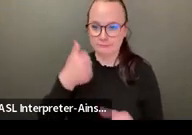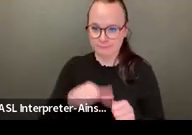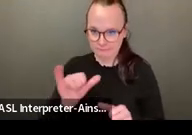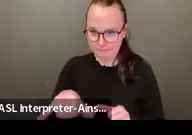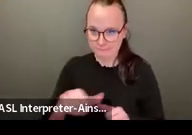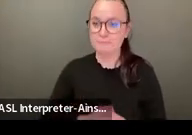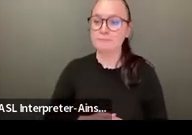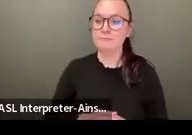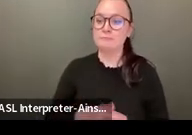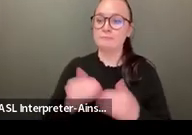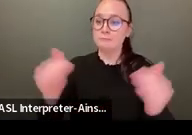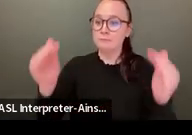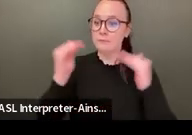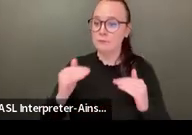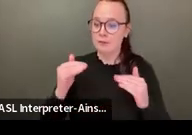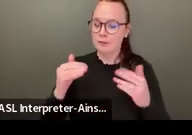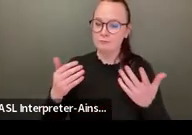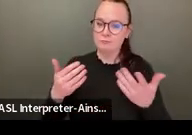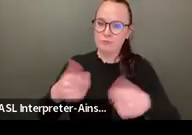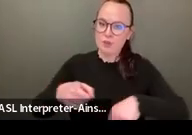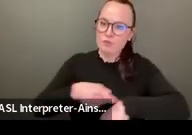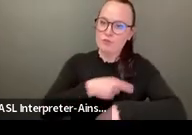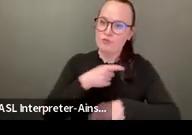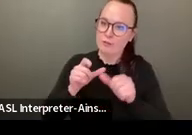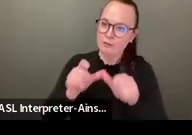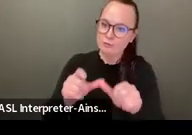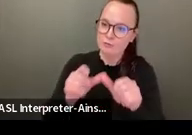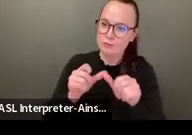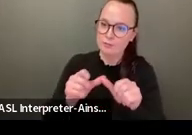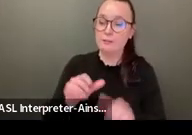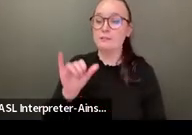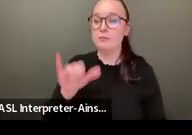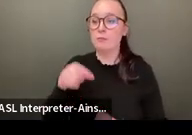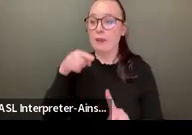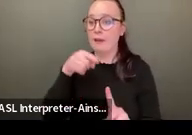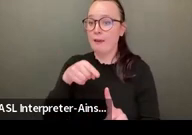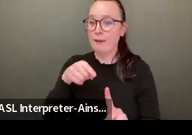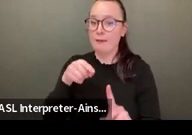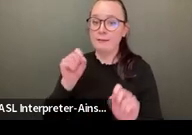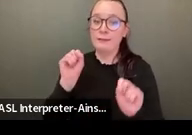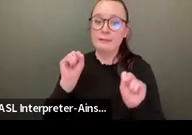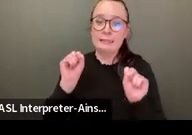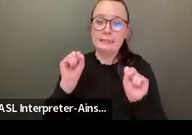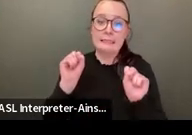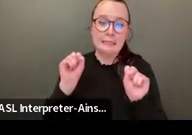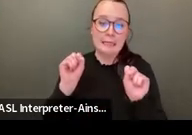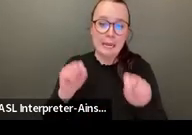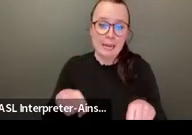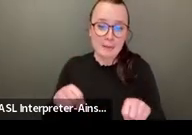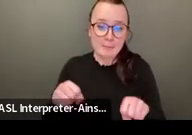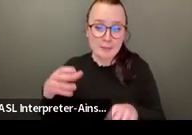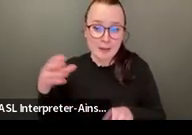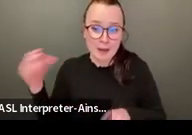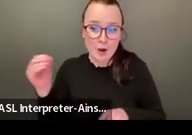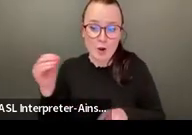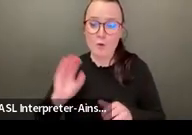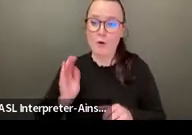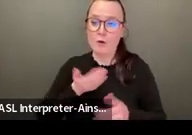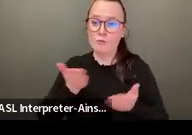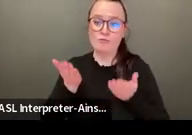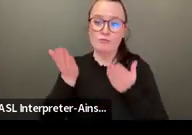the duration. Now, the duration can be out. Our recommendation is that you start it